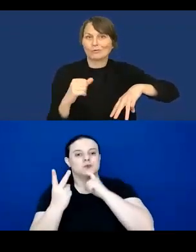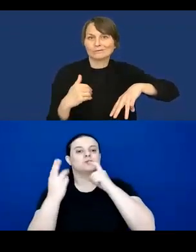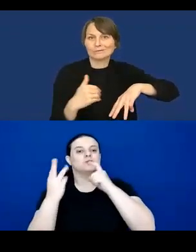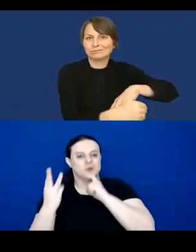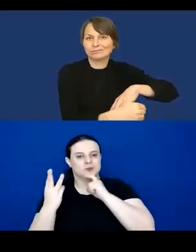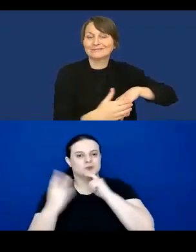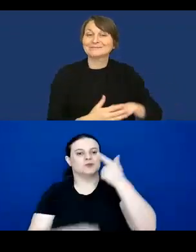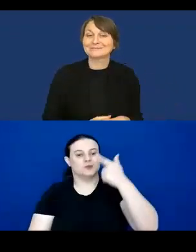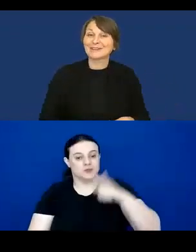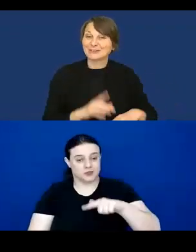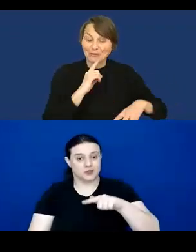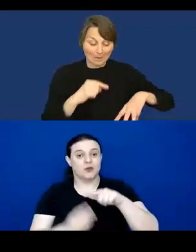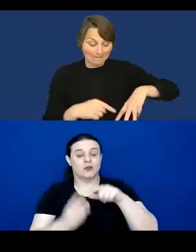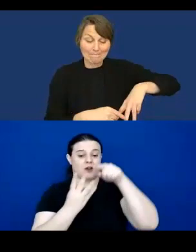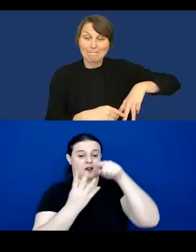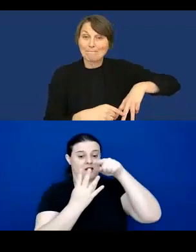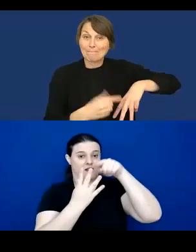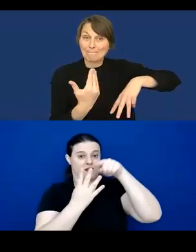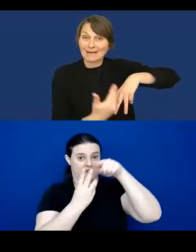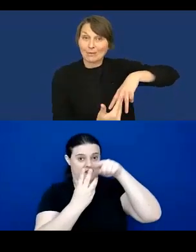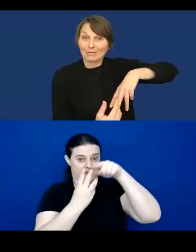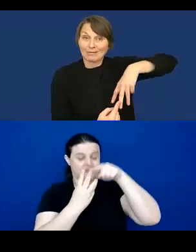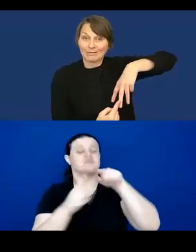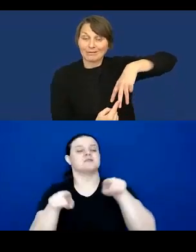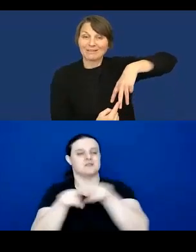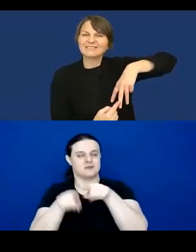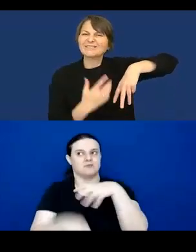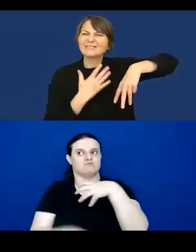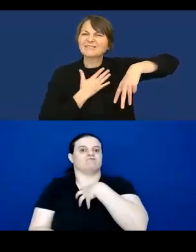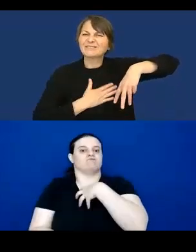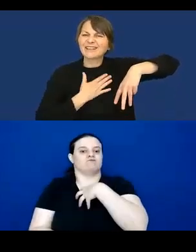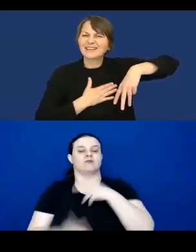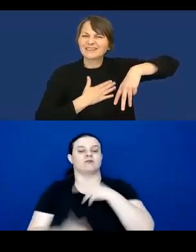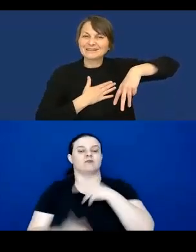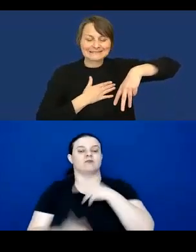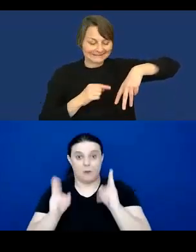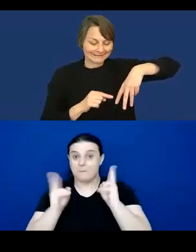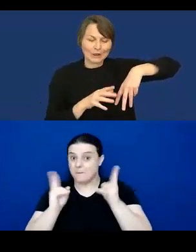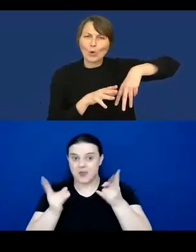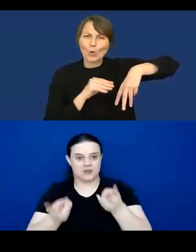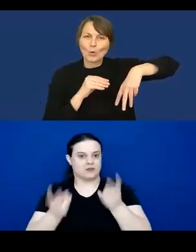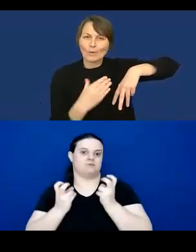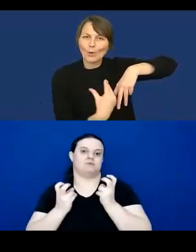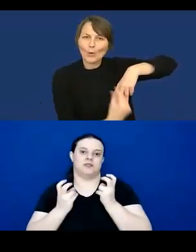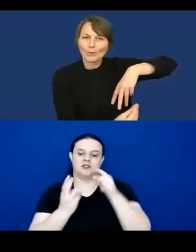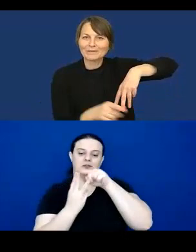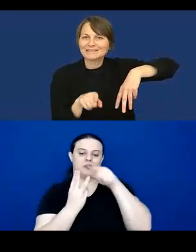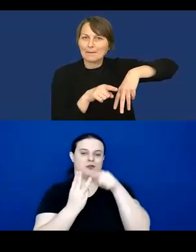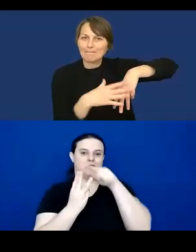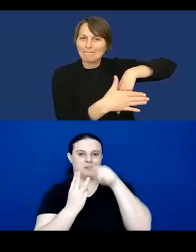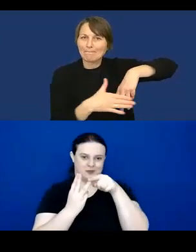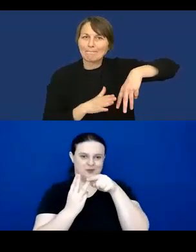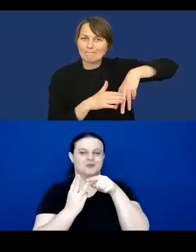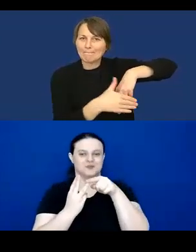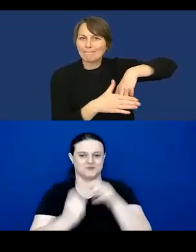the middle finger feels, gets the same perception as that of the ring finger and